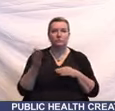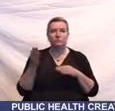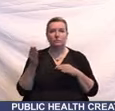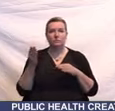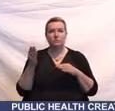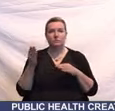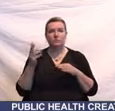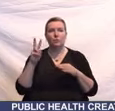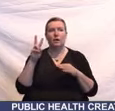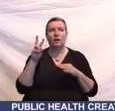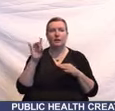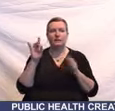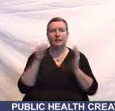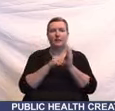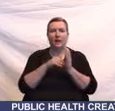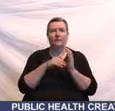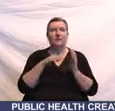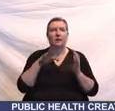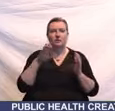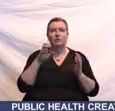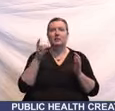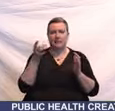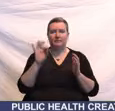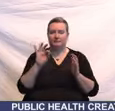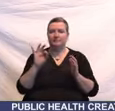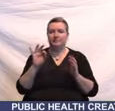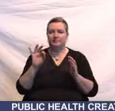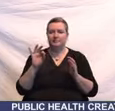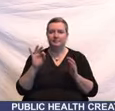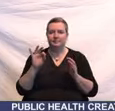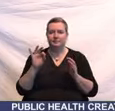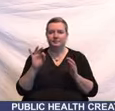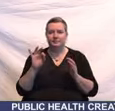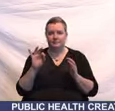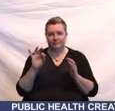28,589 losses of lives. Let us honor